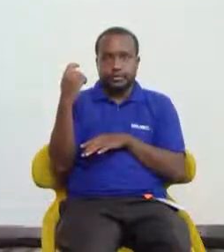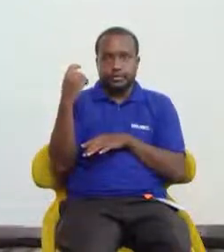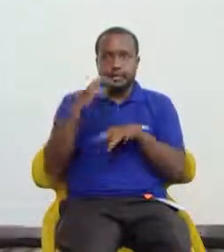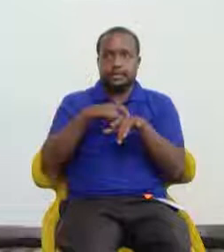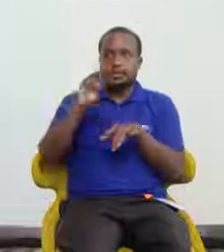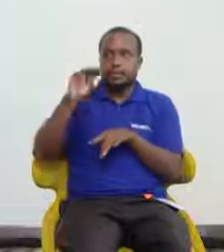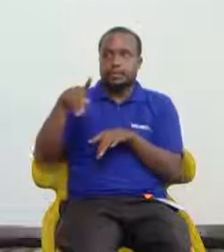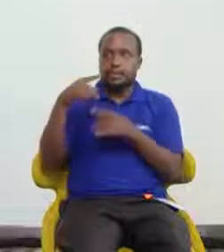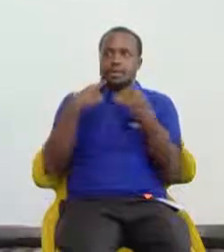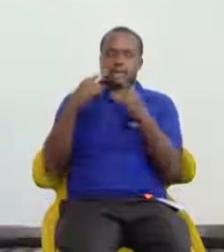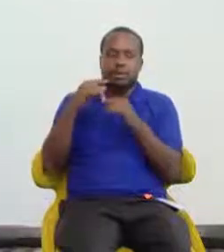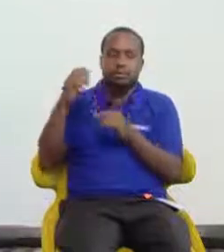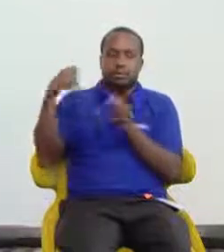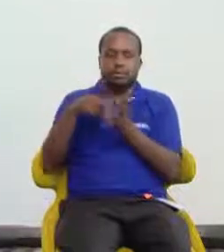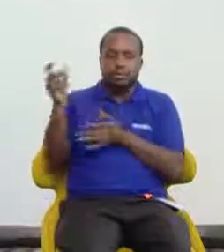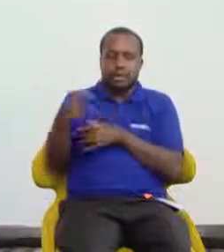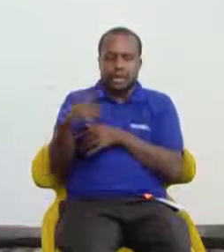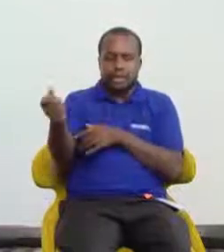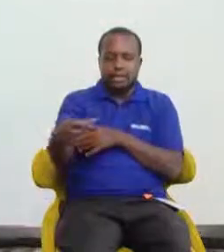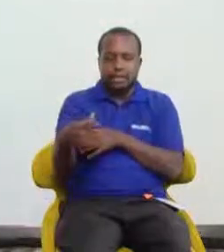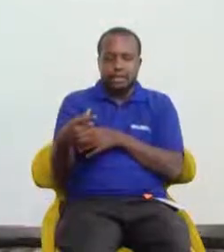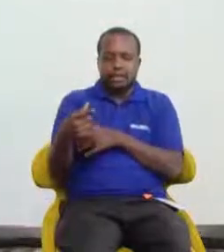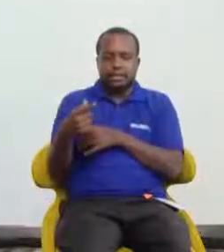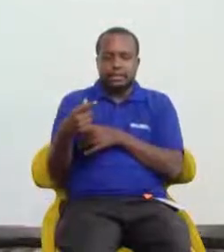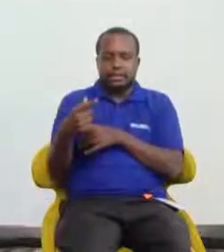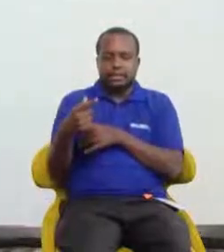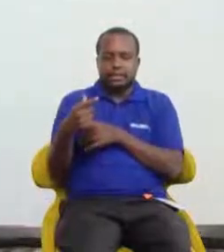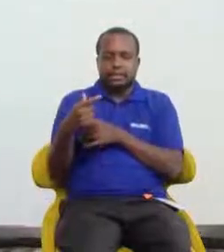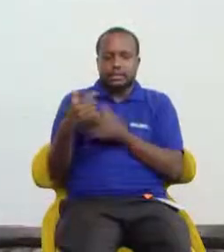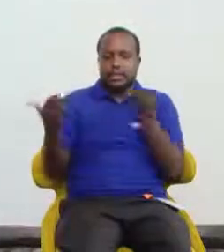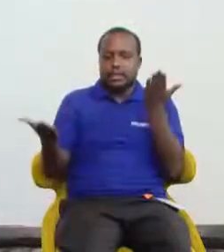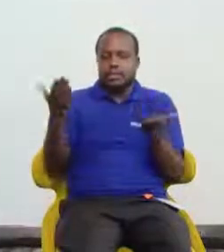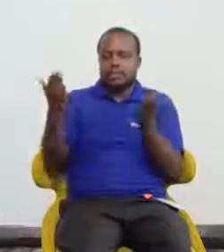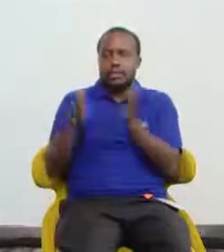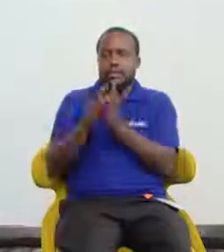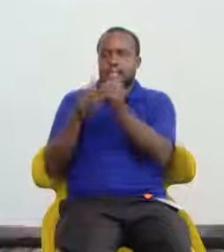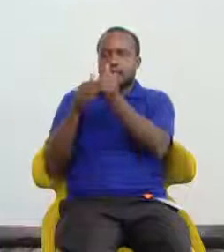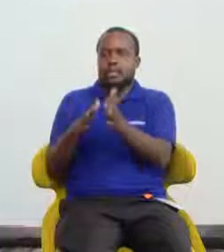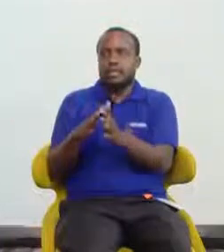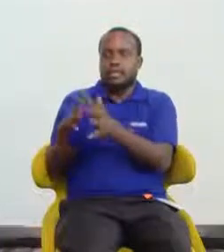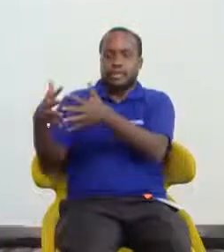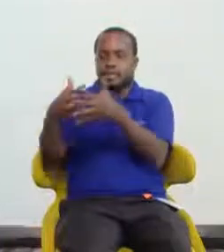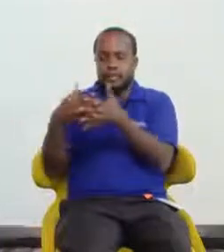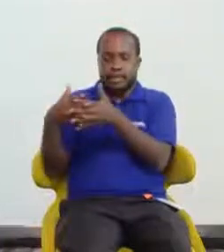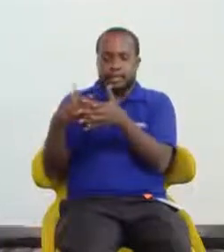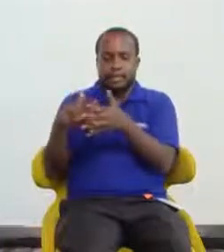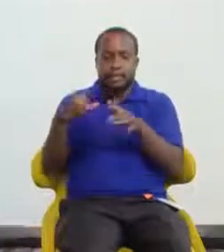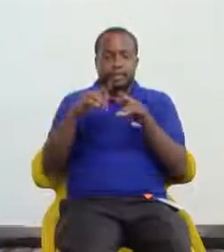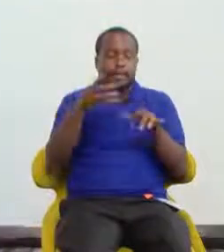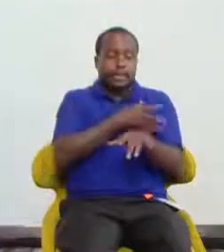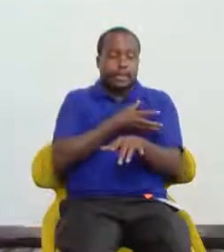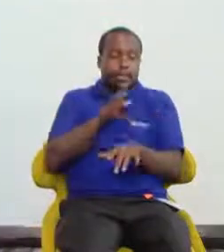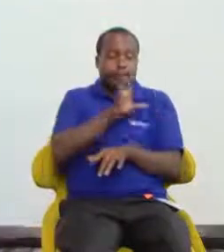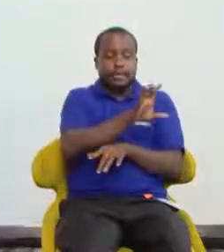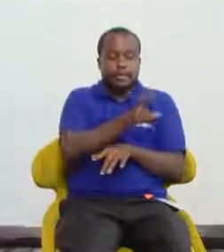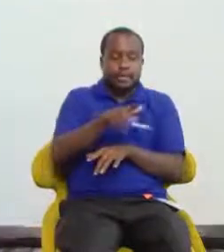about salaries, they always compare themselves with leaders in the United States. But when it comes to empowerment